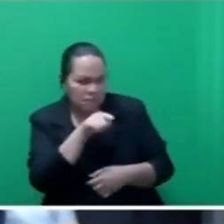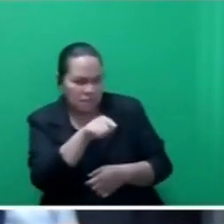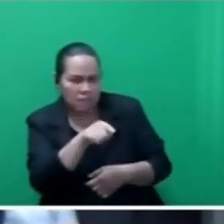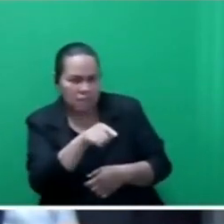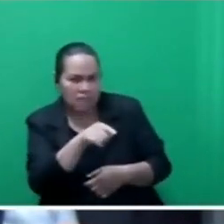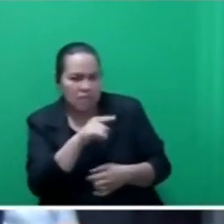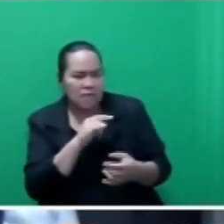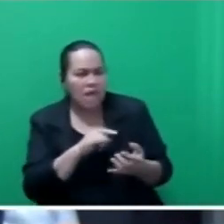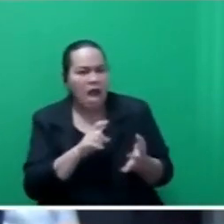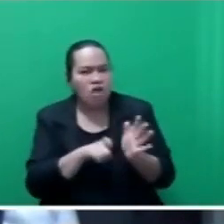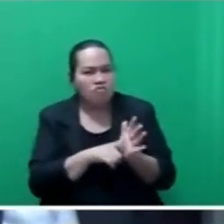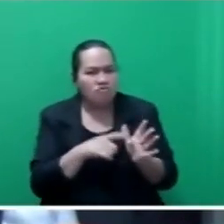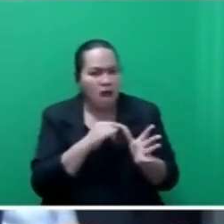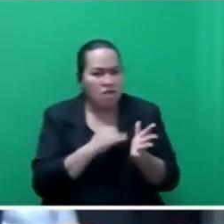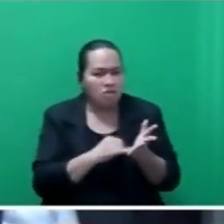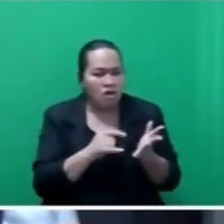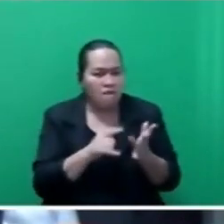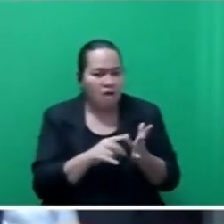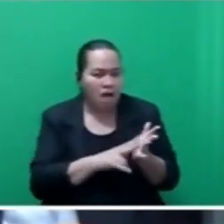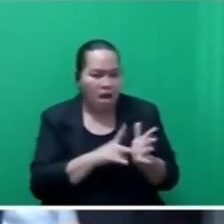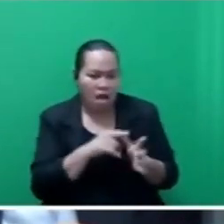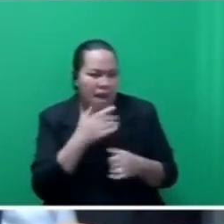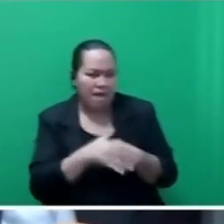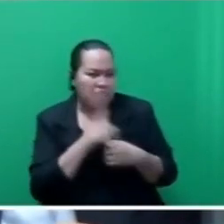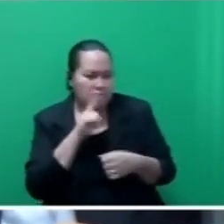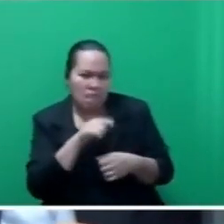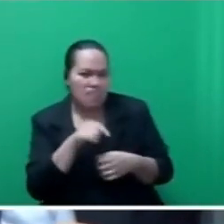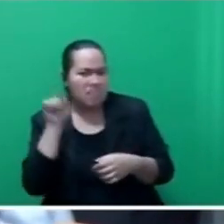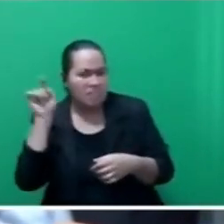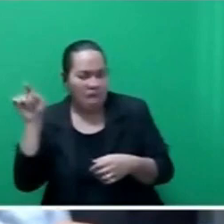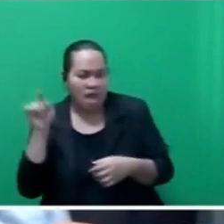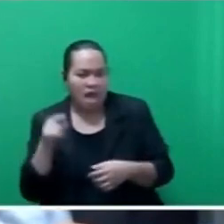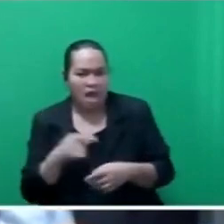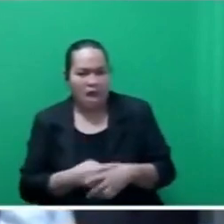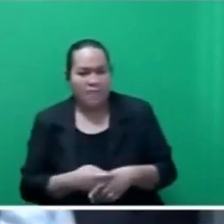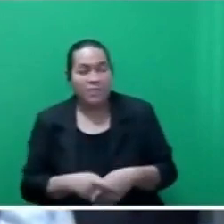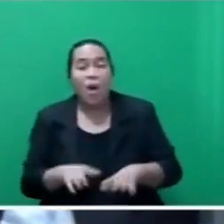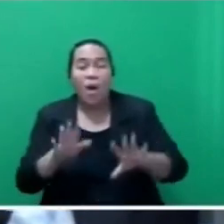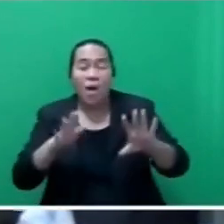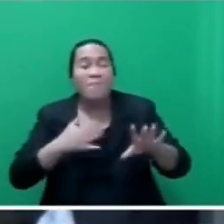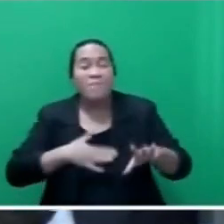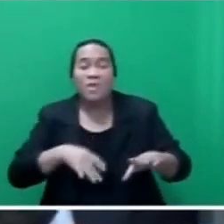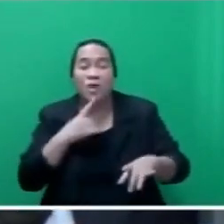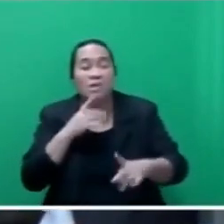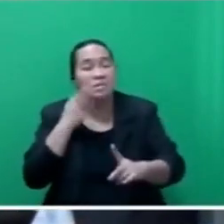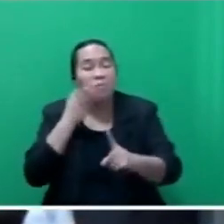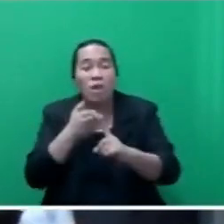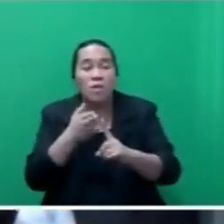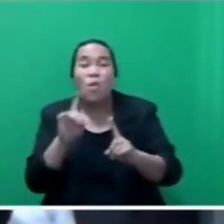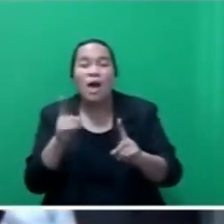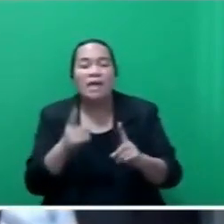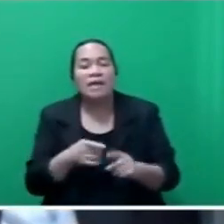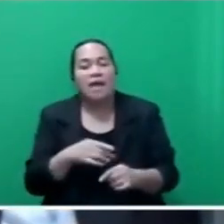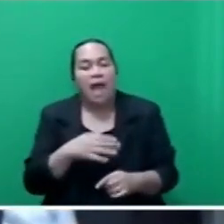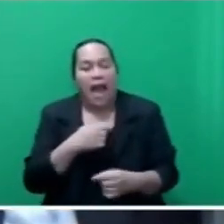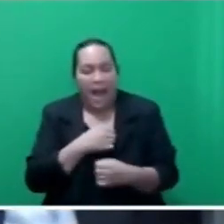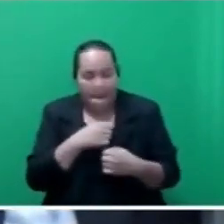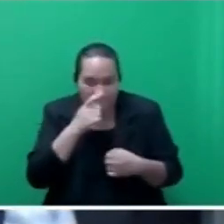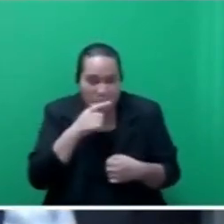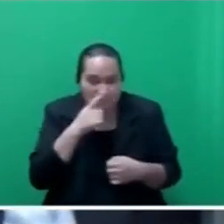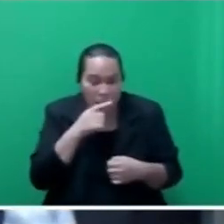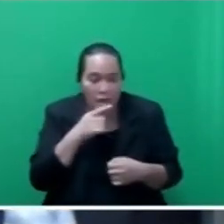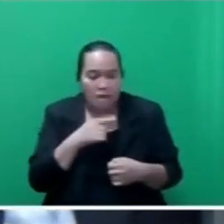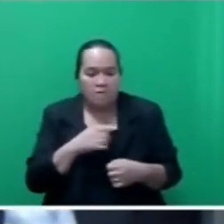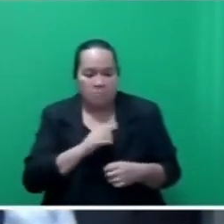Sibirasoba. Never saw him there. Honorable Speaker, what I'm trying to say is very simply, our people went on the